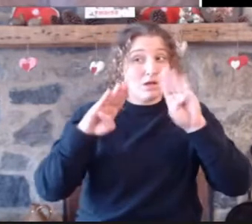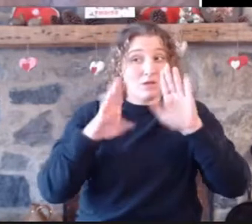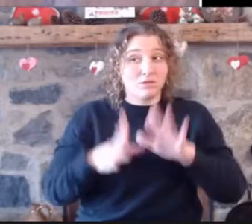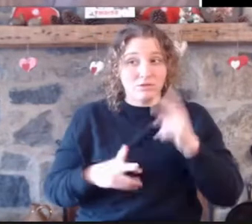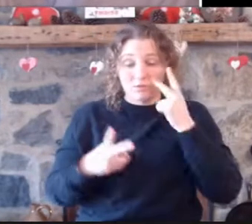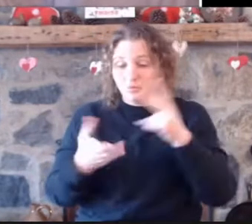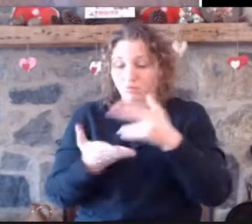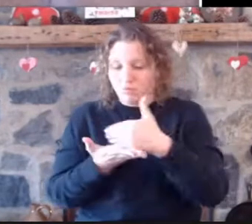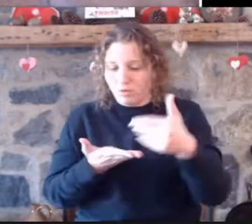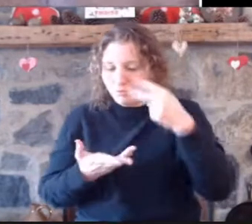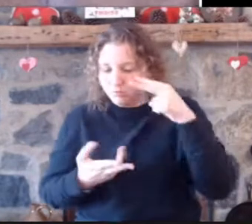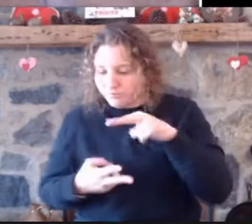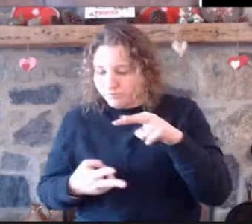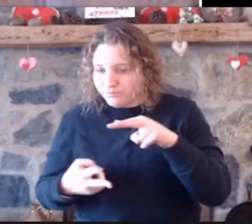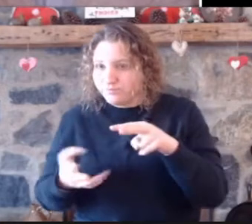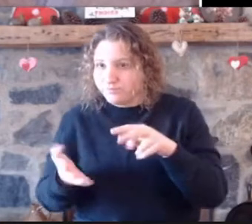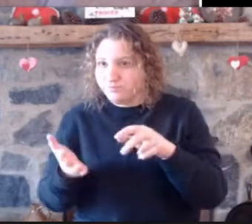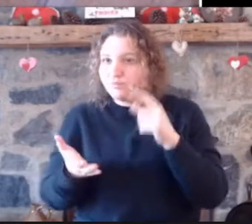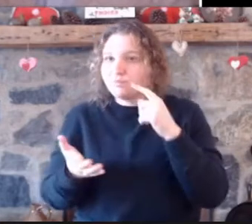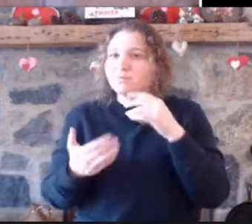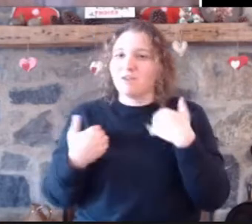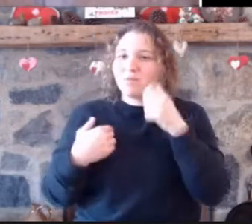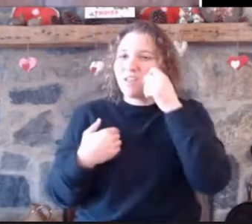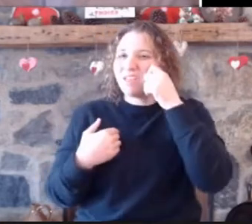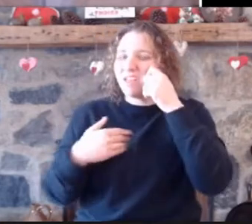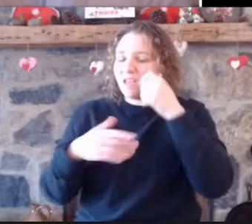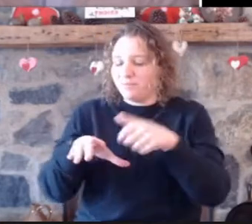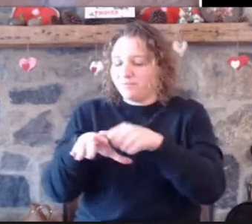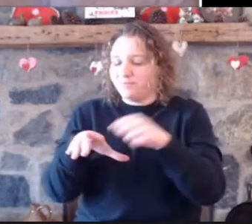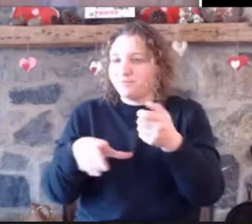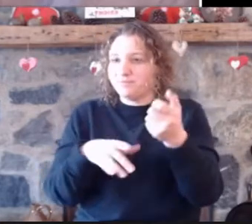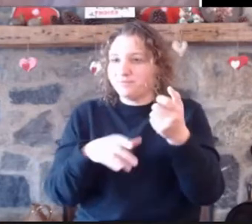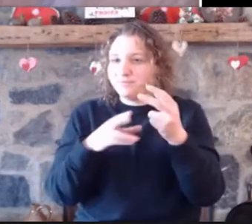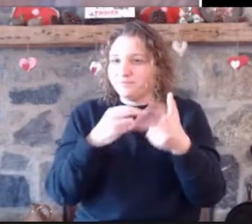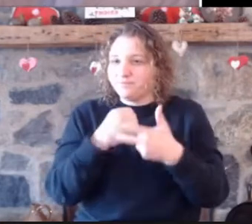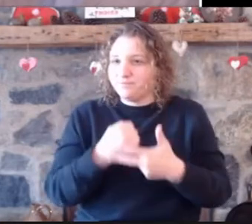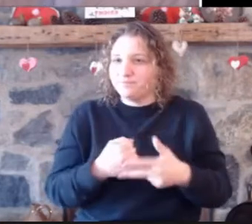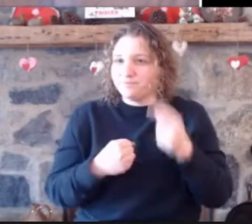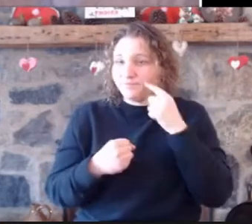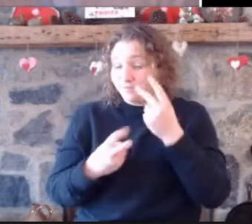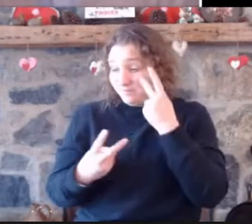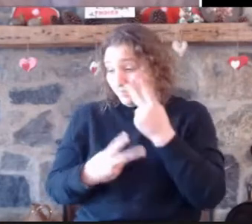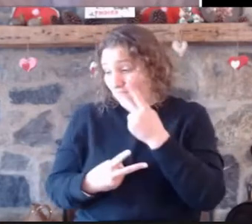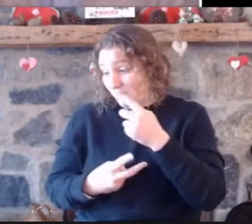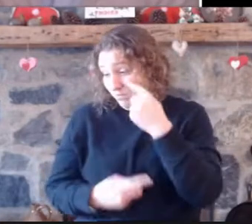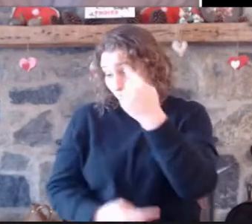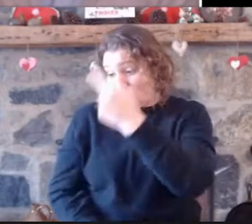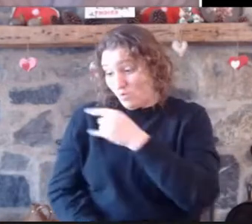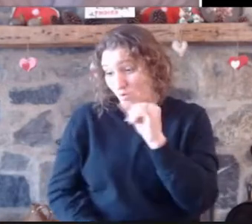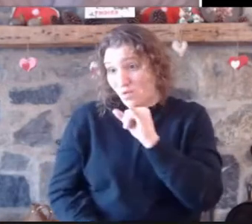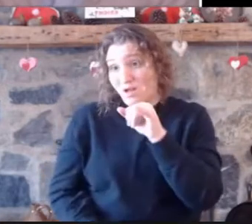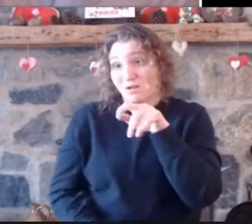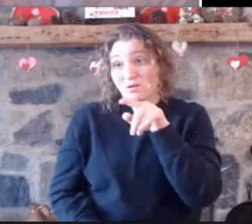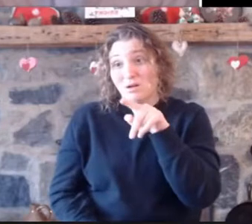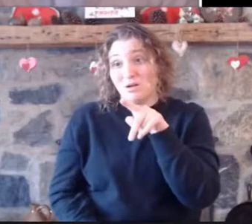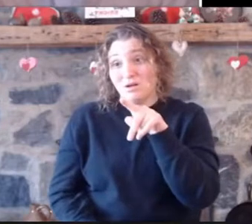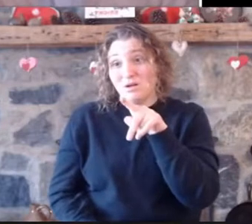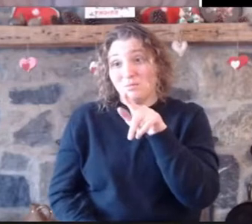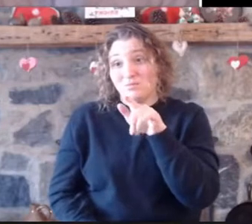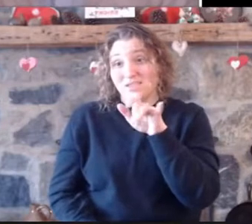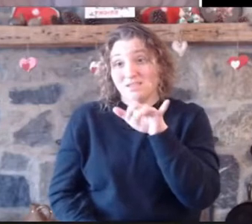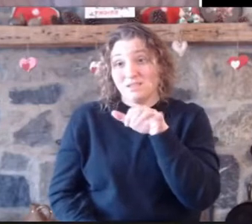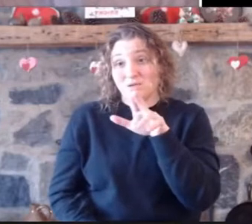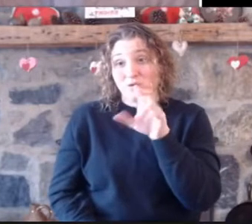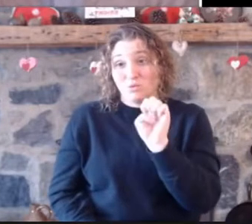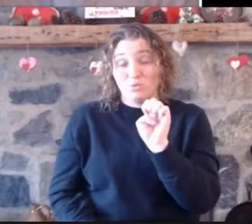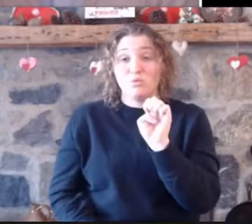on the deck. He took a fin sample from it. He did a drawing and he confirmed, in his opinion, it was a plesiosaur.